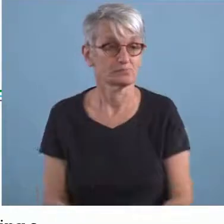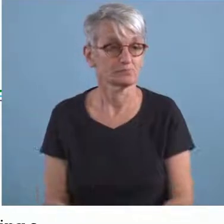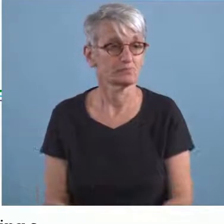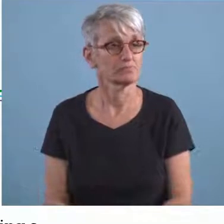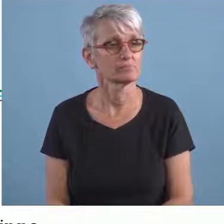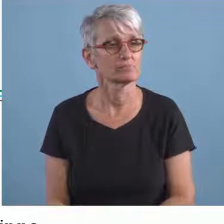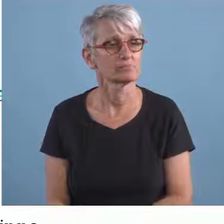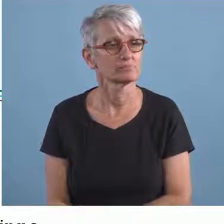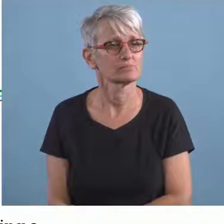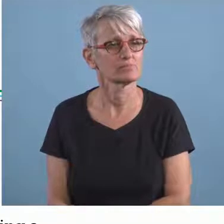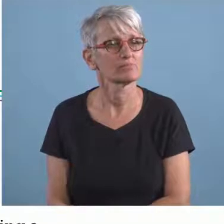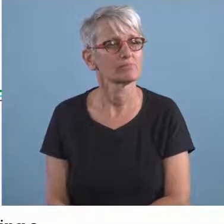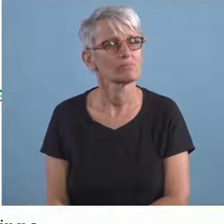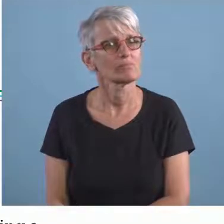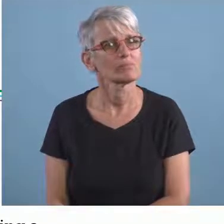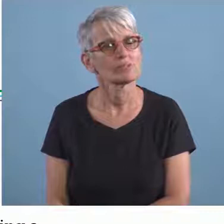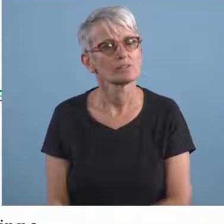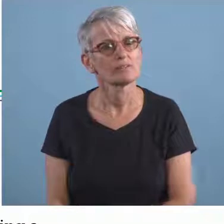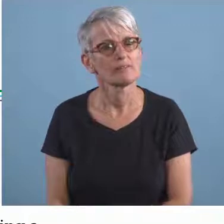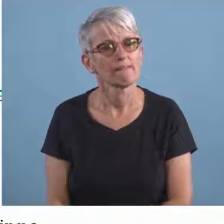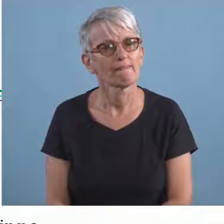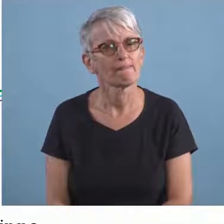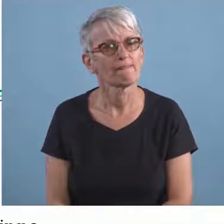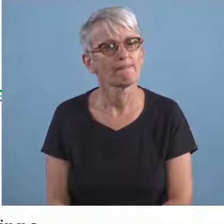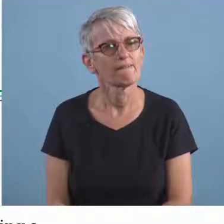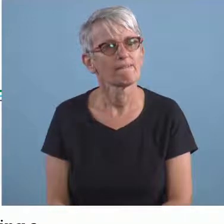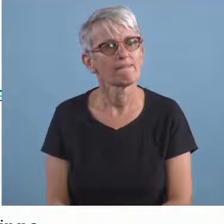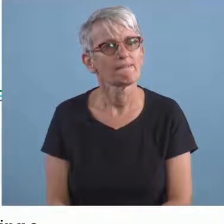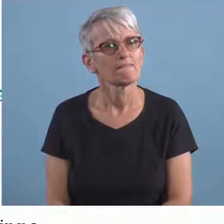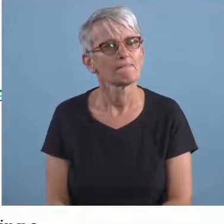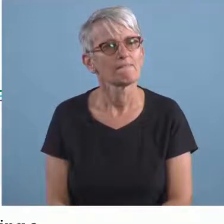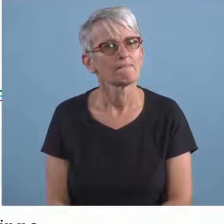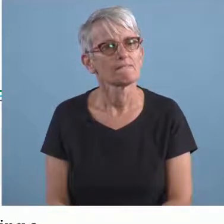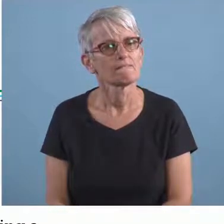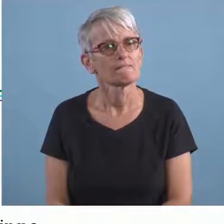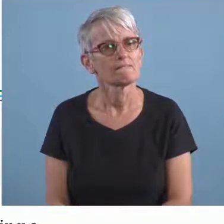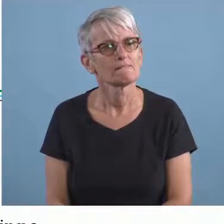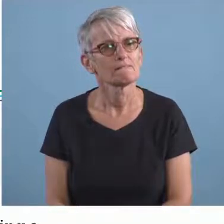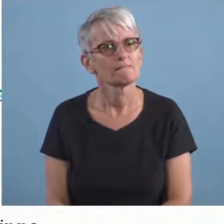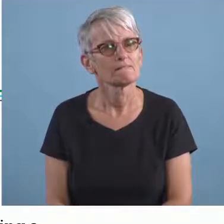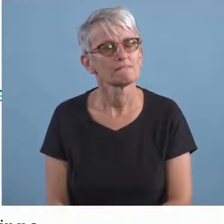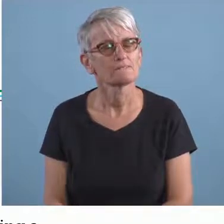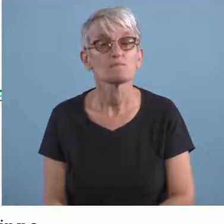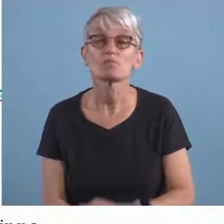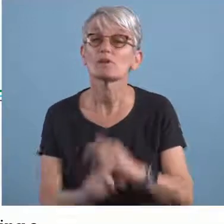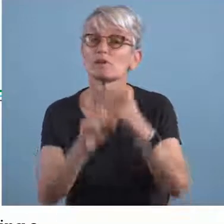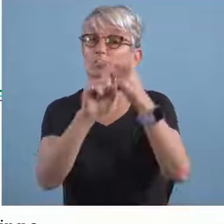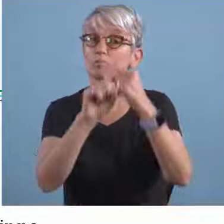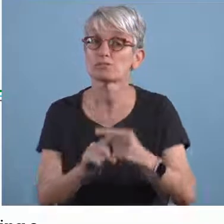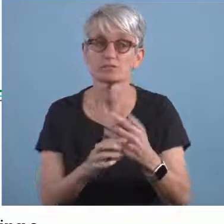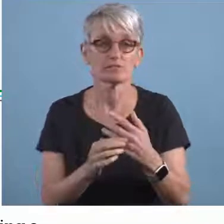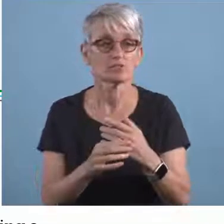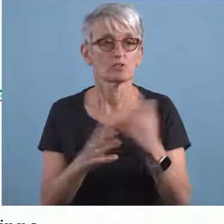Go ahead and there you go. Let's stop there for a minute. The positives were, it addresses